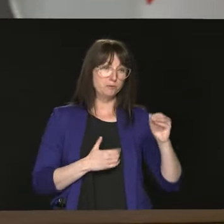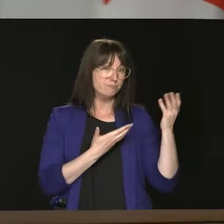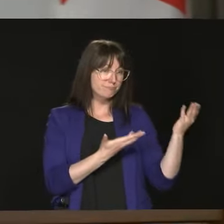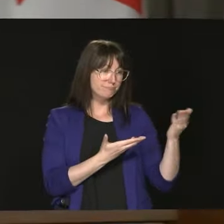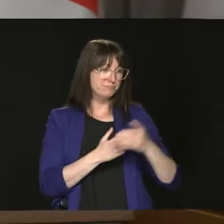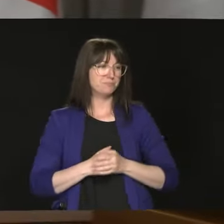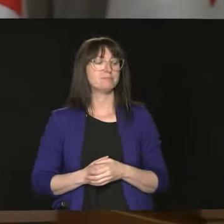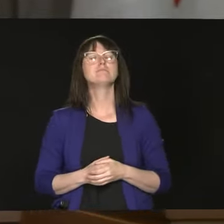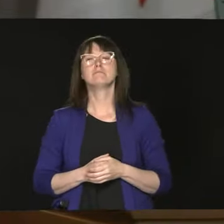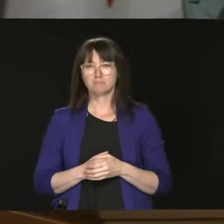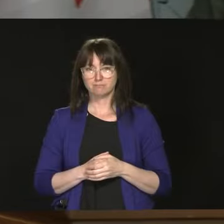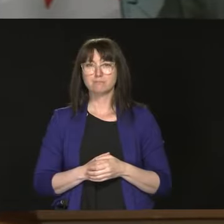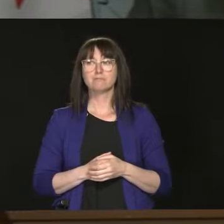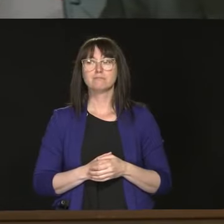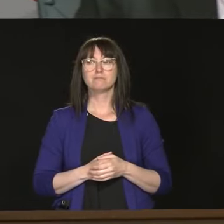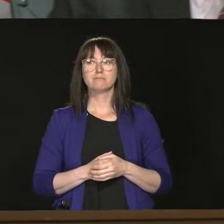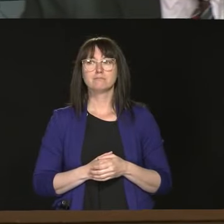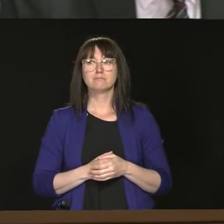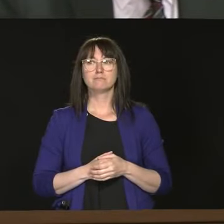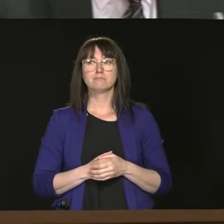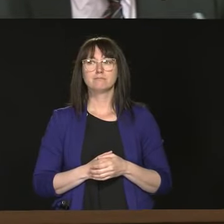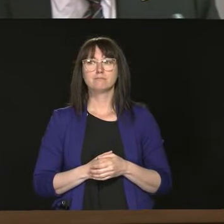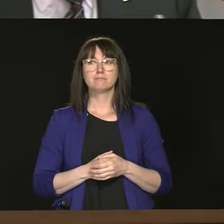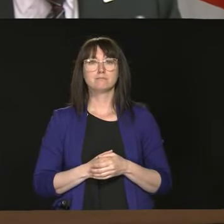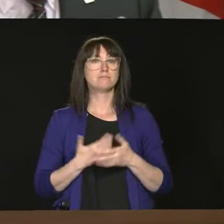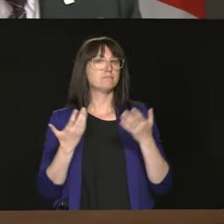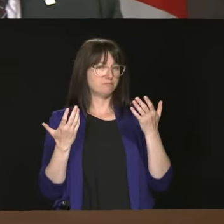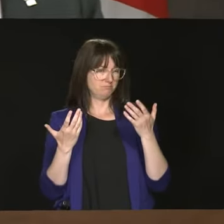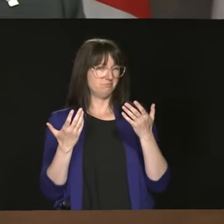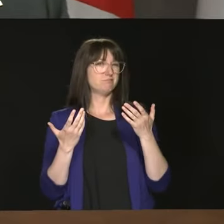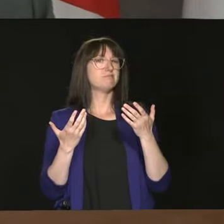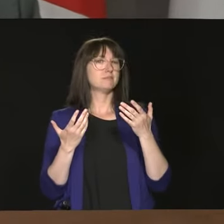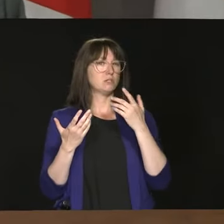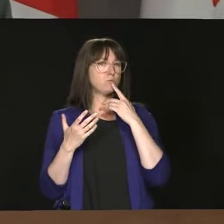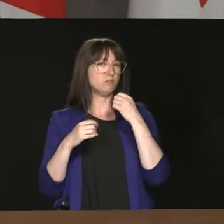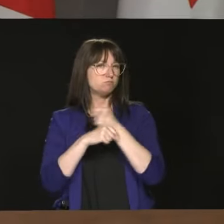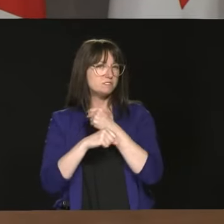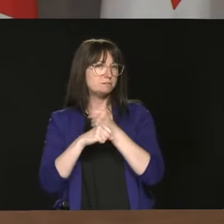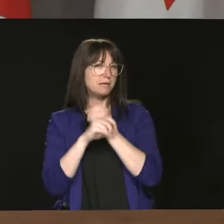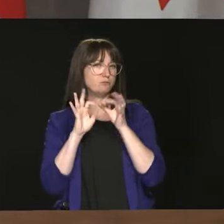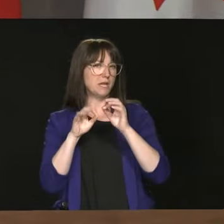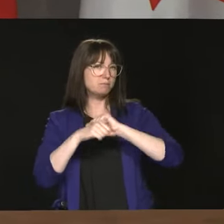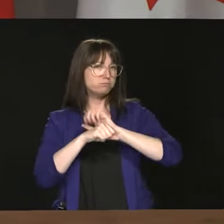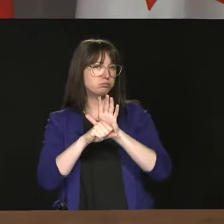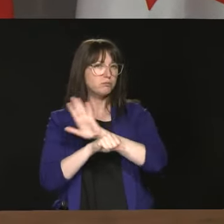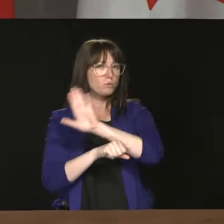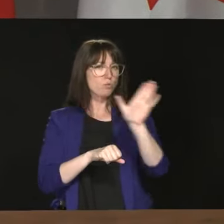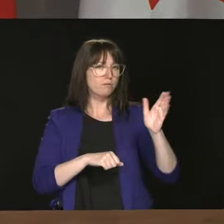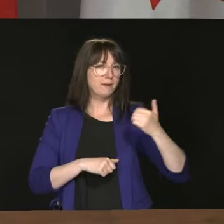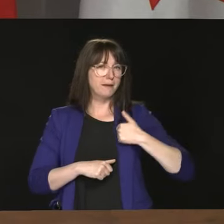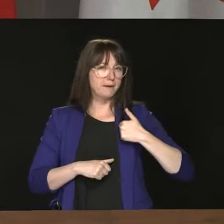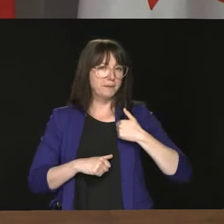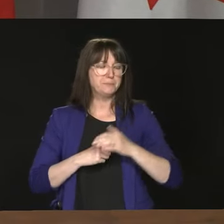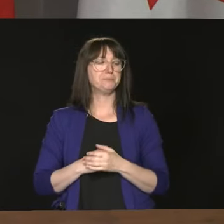derniers chiffres First of sur la all, here are COVID-19 au the Canada. latest numbers Nous on comptons COVID-19 maintenant in Canada. 42 There are now